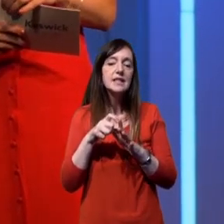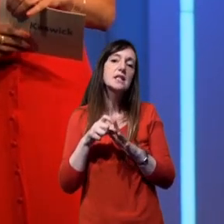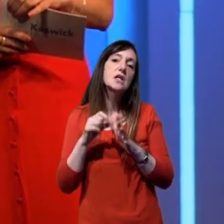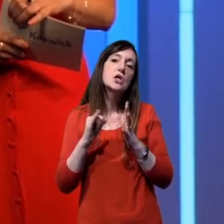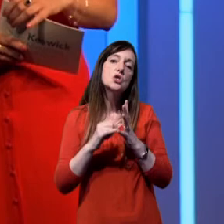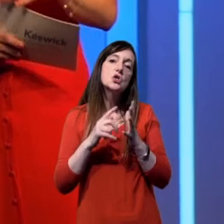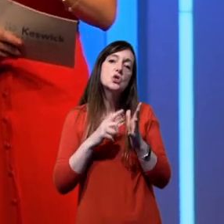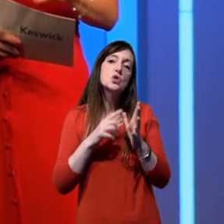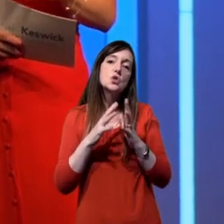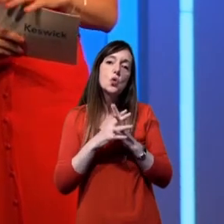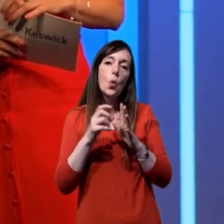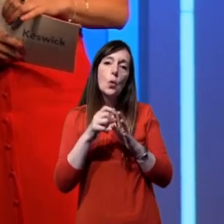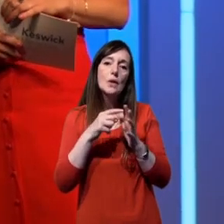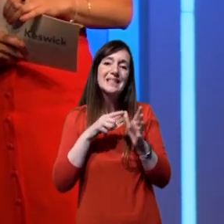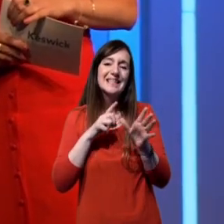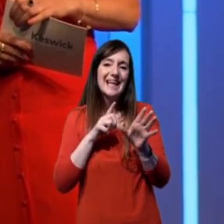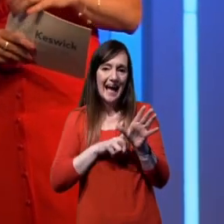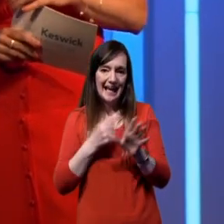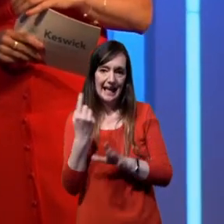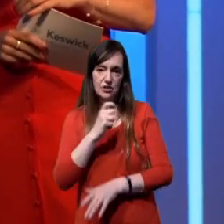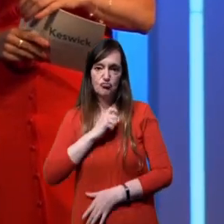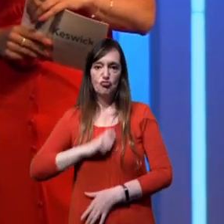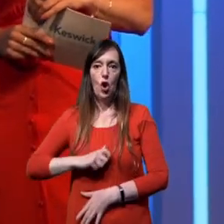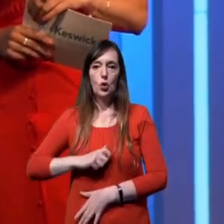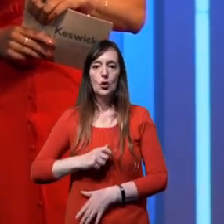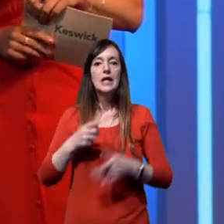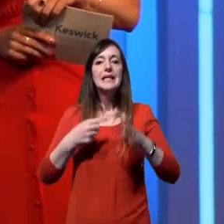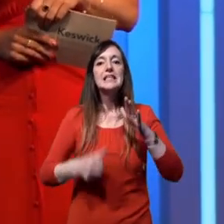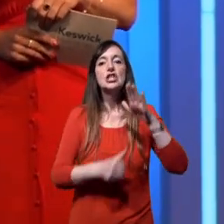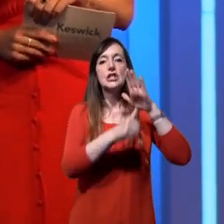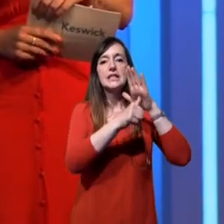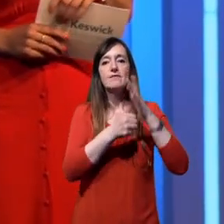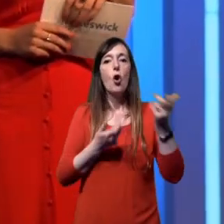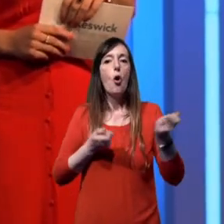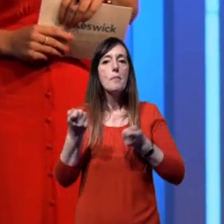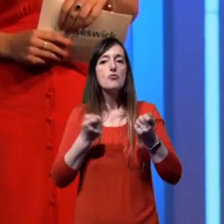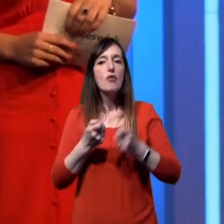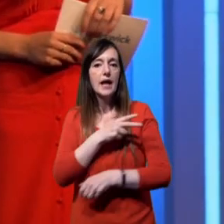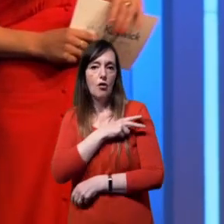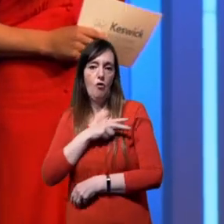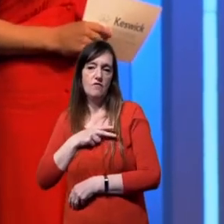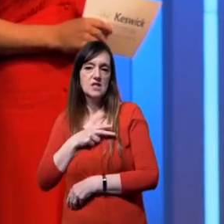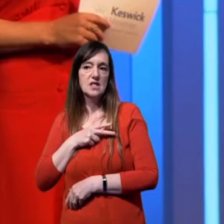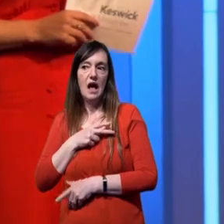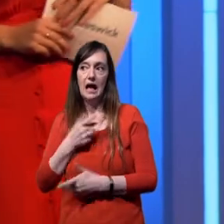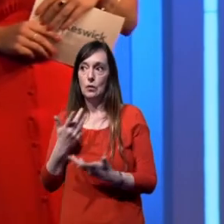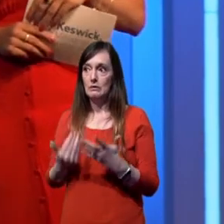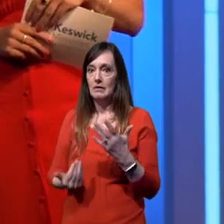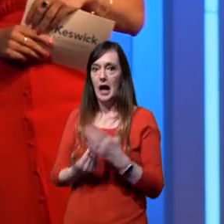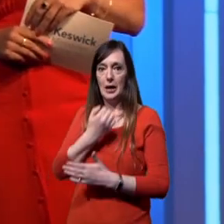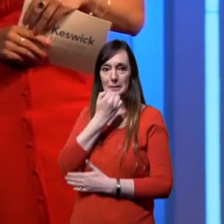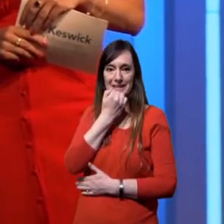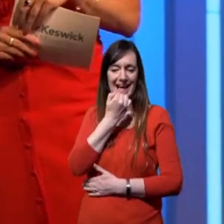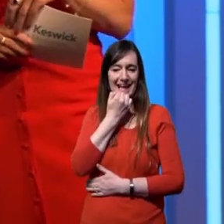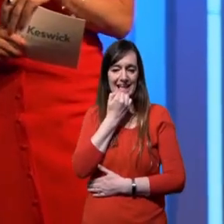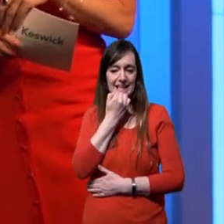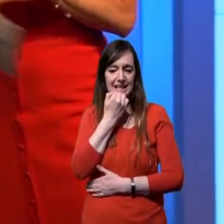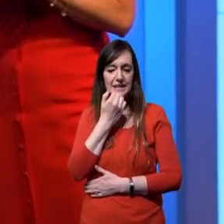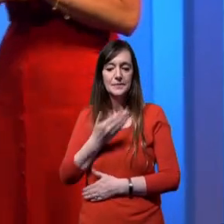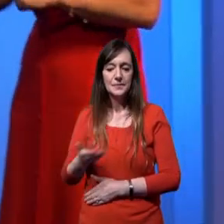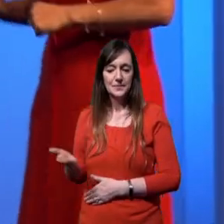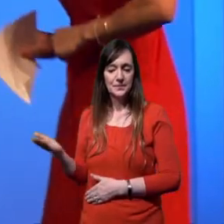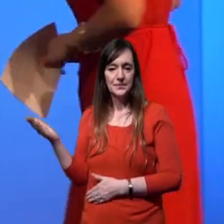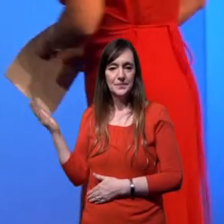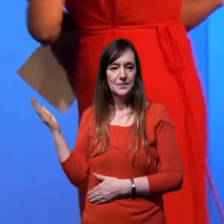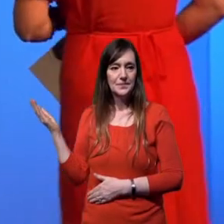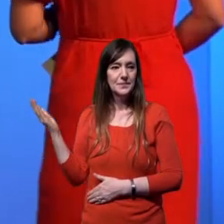Operating Officer at the Keswick Ministries, and he's going to give us an exciting update about the Derwent Project. So over to David to hear his